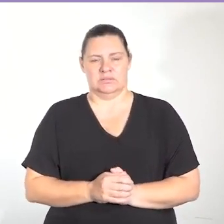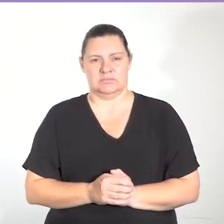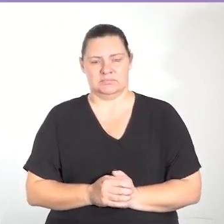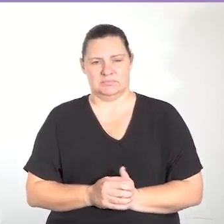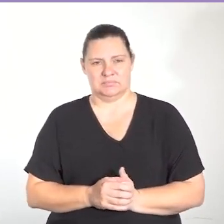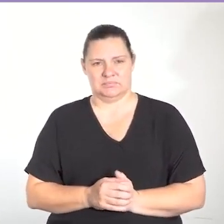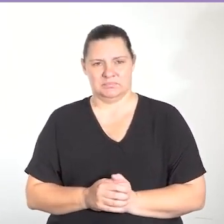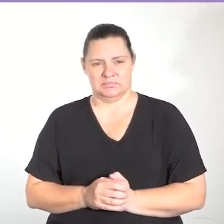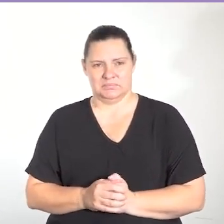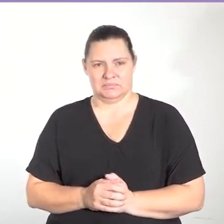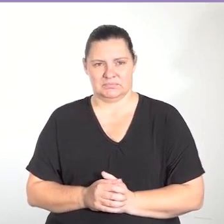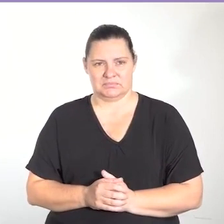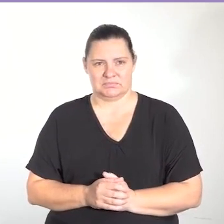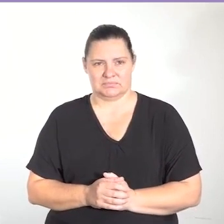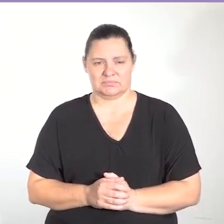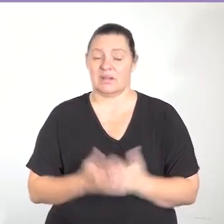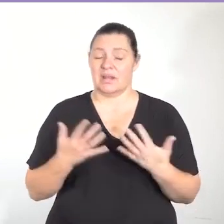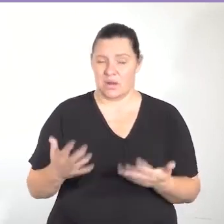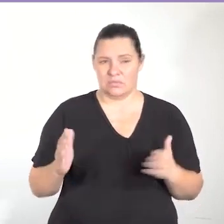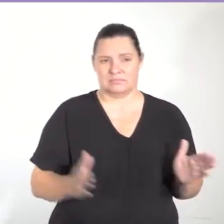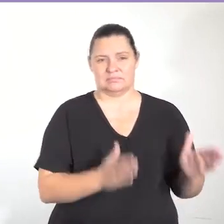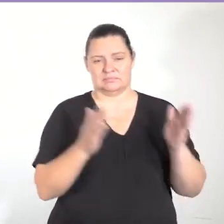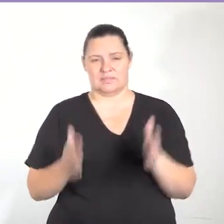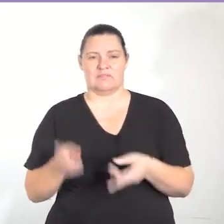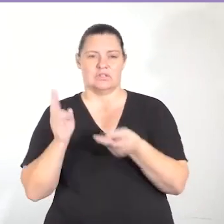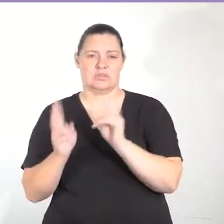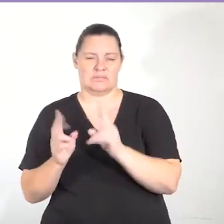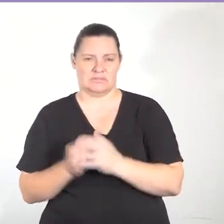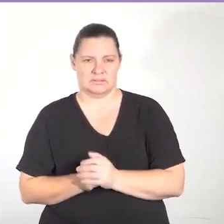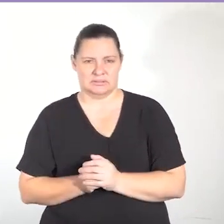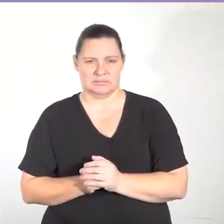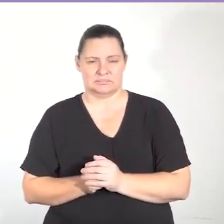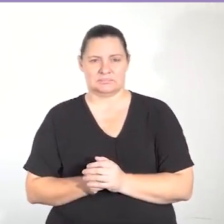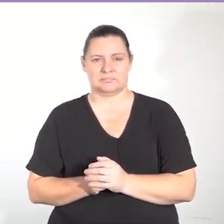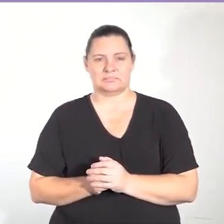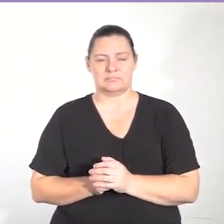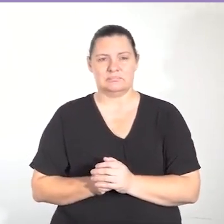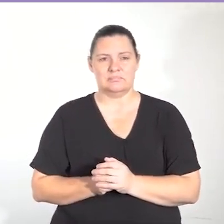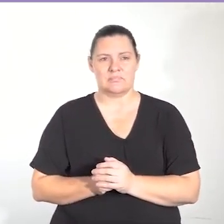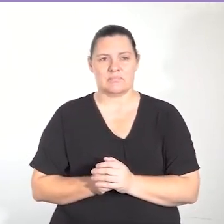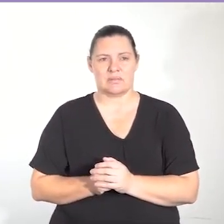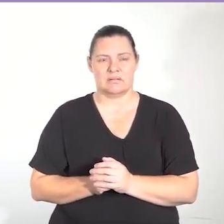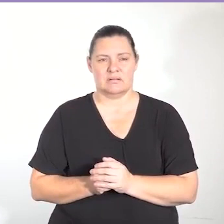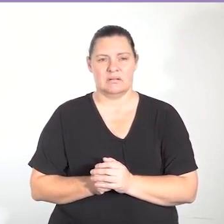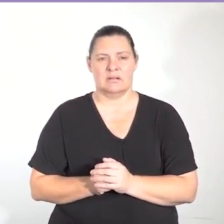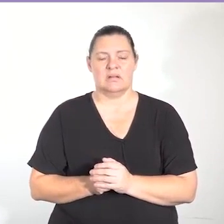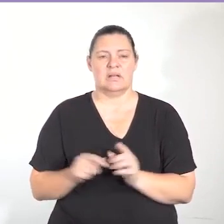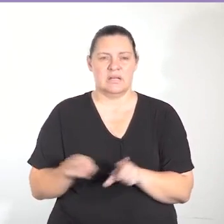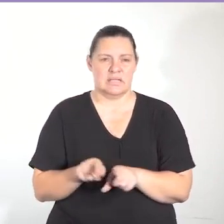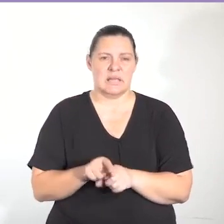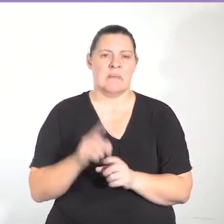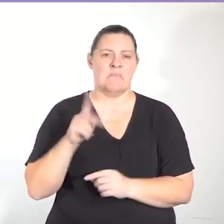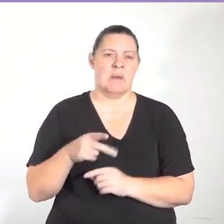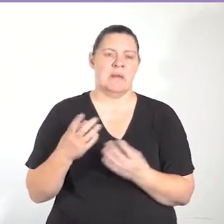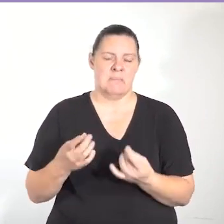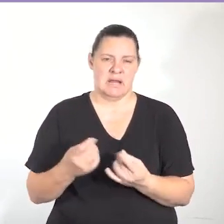multiplied by 2 multiplied by 2. Then we have 12. So in the same way, I'm going to start with the